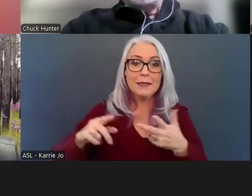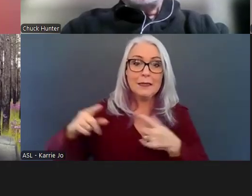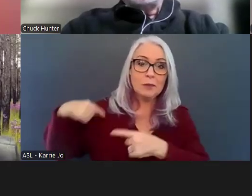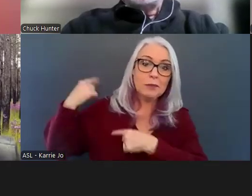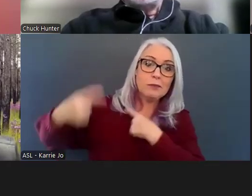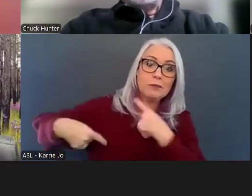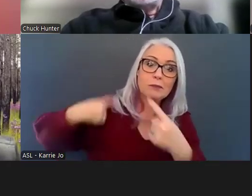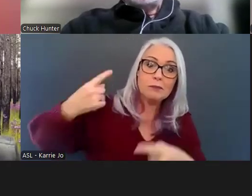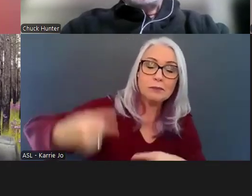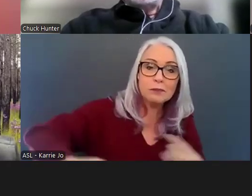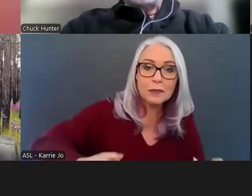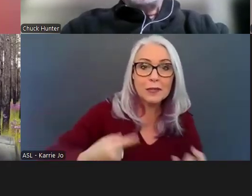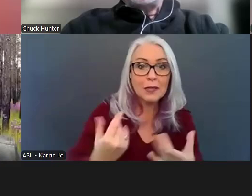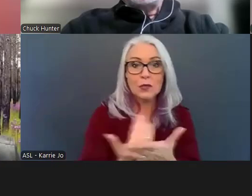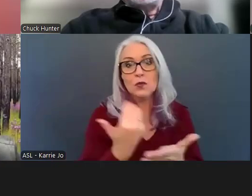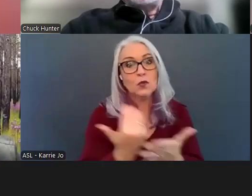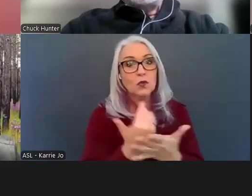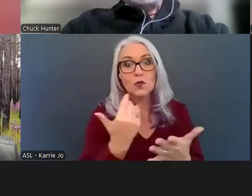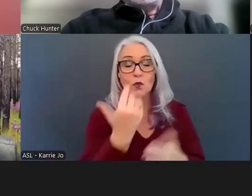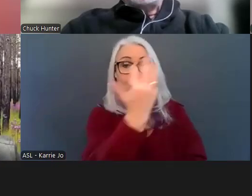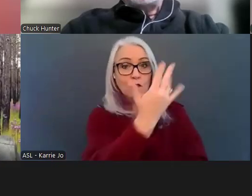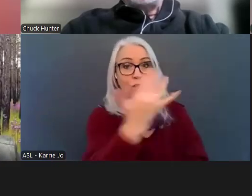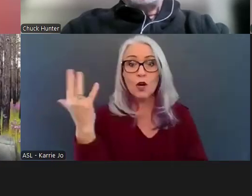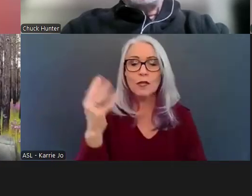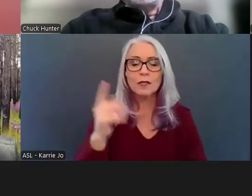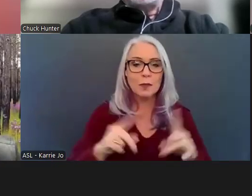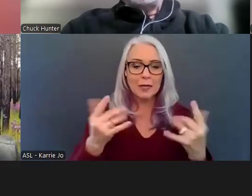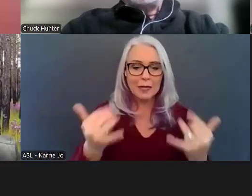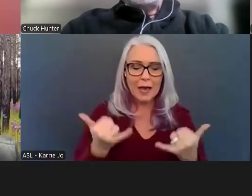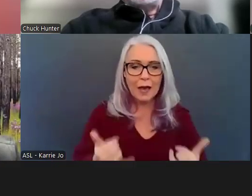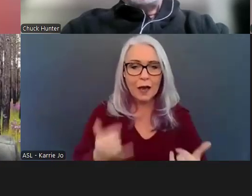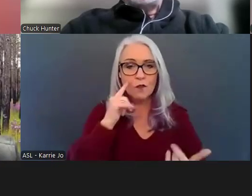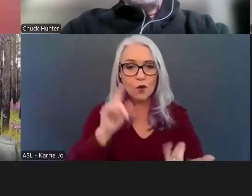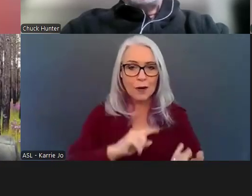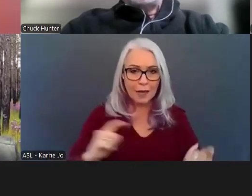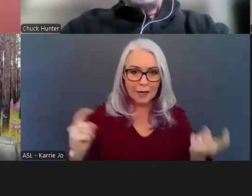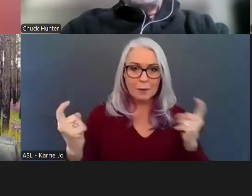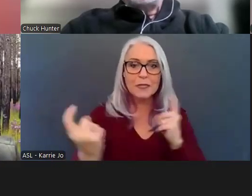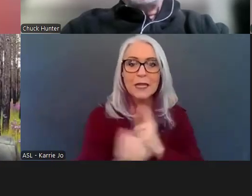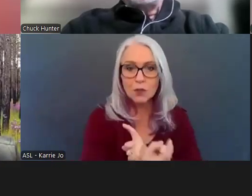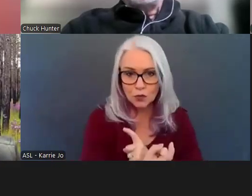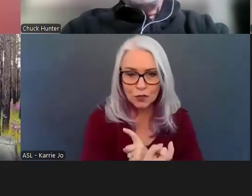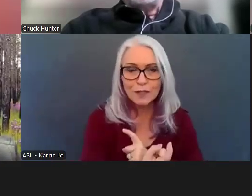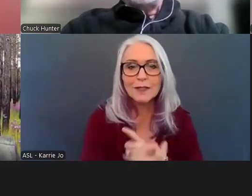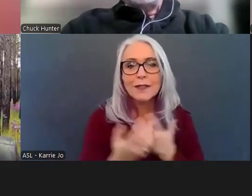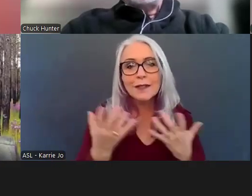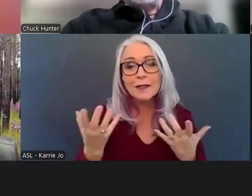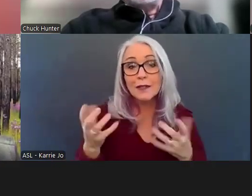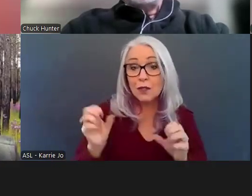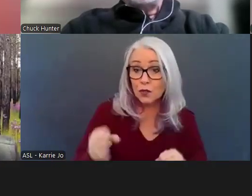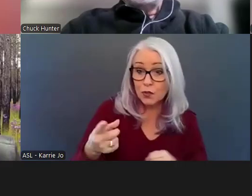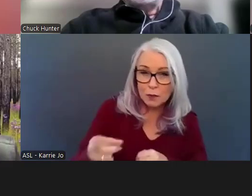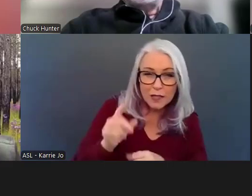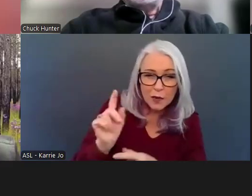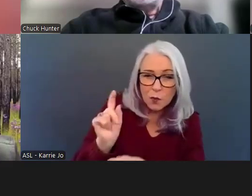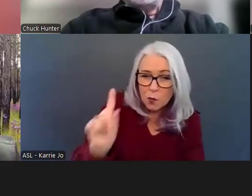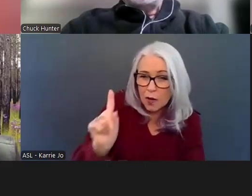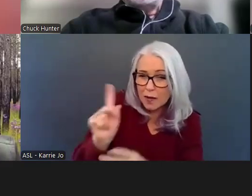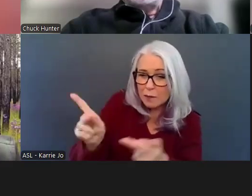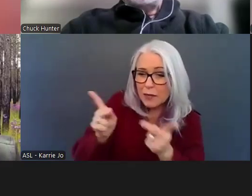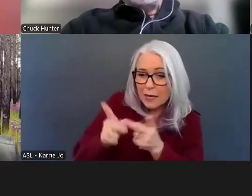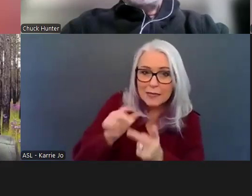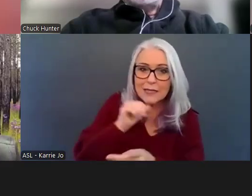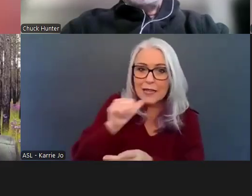structures into a new regenerated forest. But now in the context of adaptation, this also could be a safe site. It could be the one spot that doesn't totally